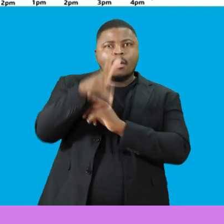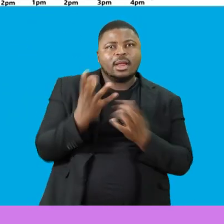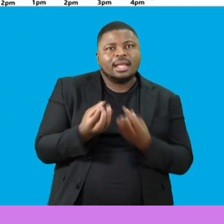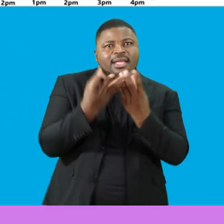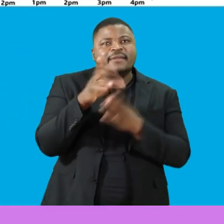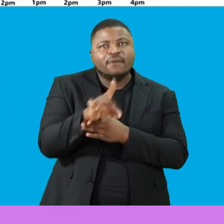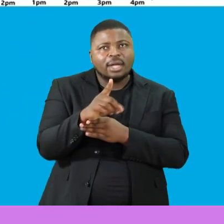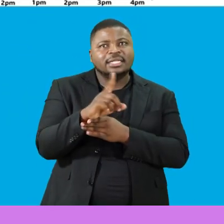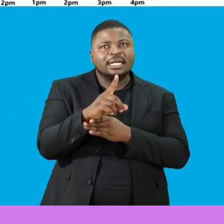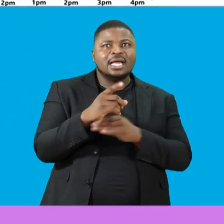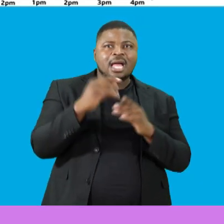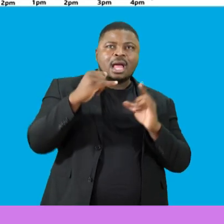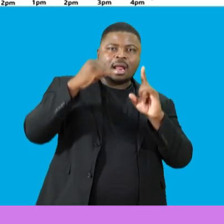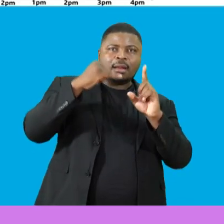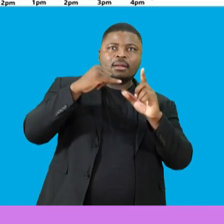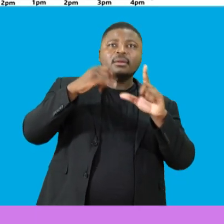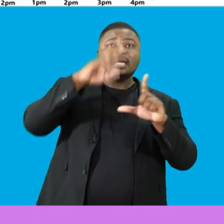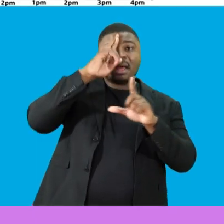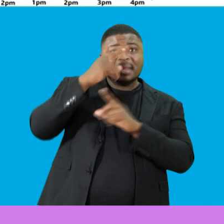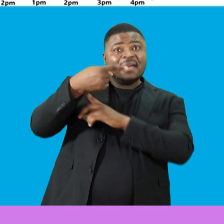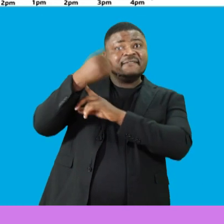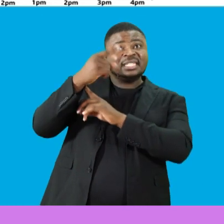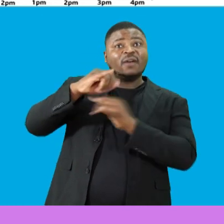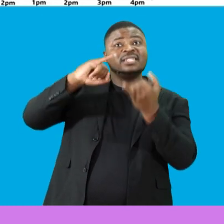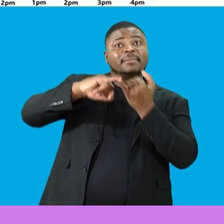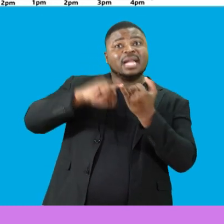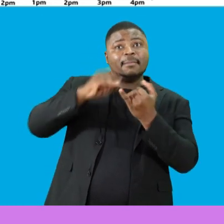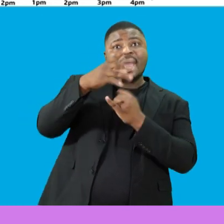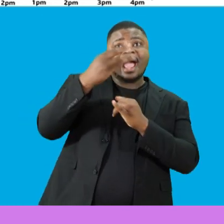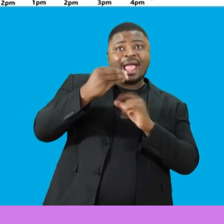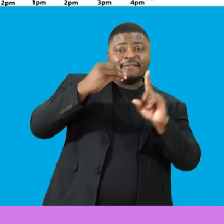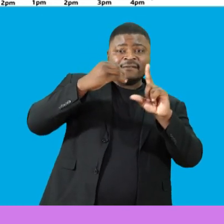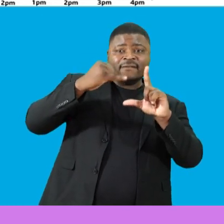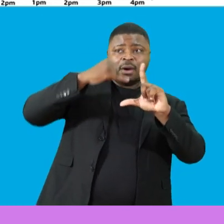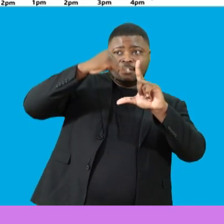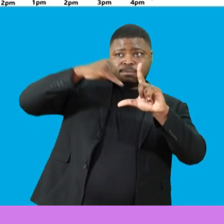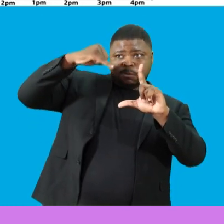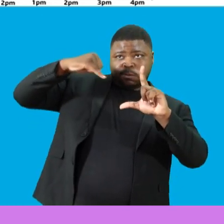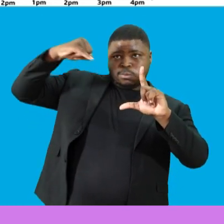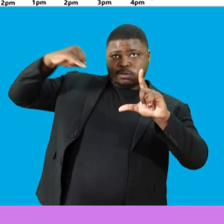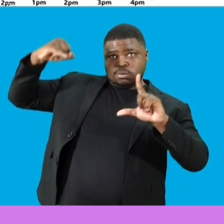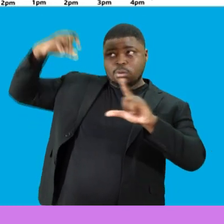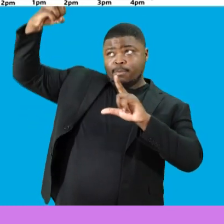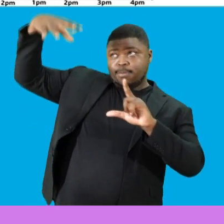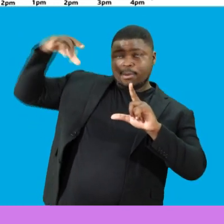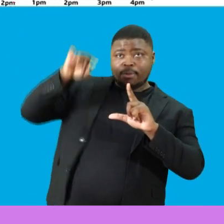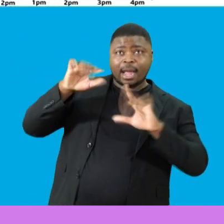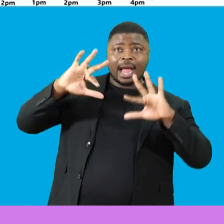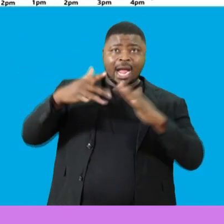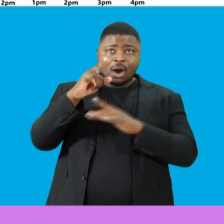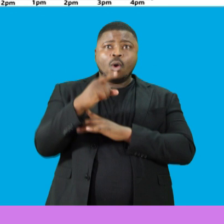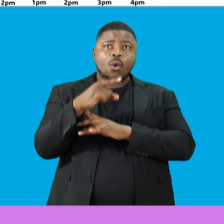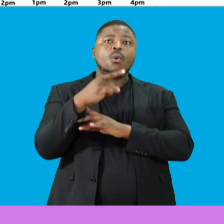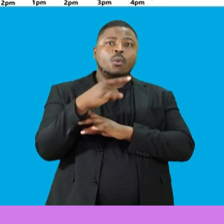a line graph on temperature on the 1st of September. So we have our temperature there in degrees Celsius as well as the time